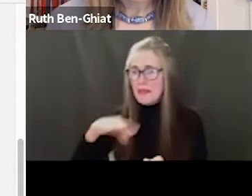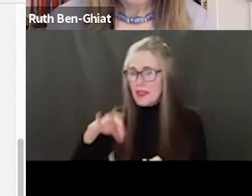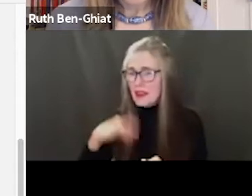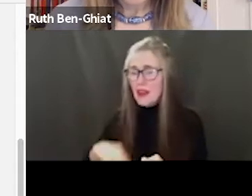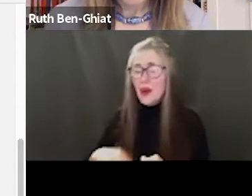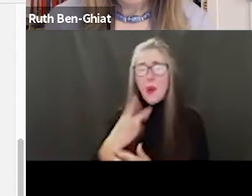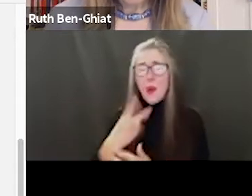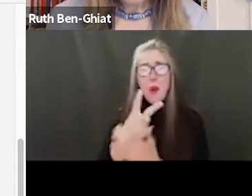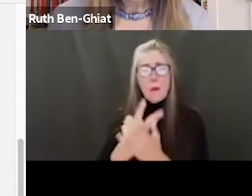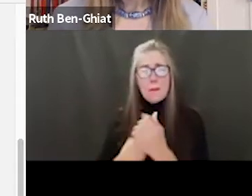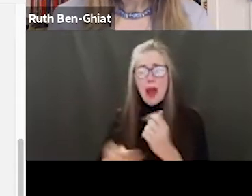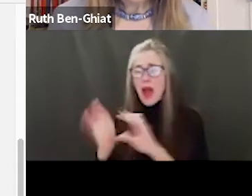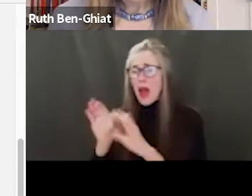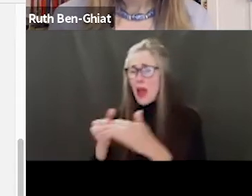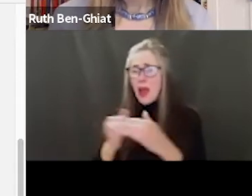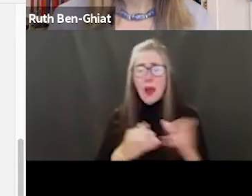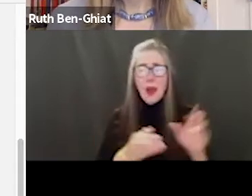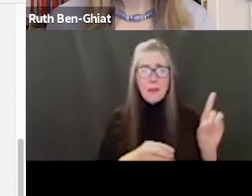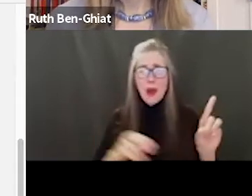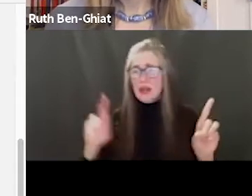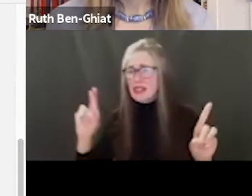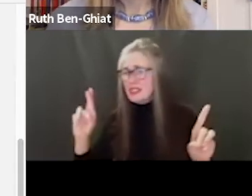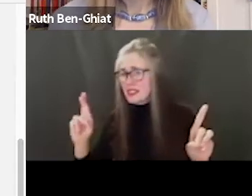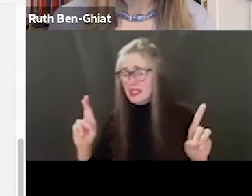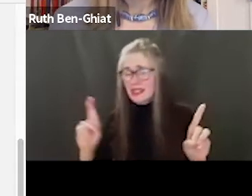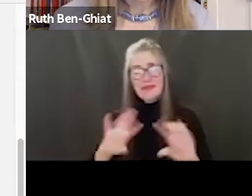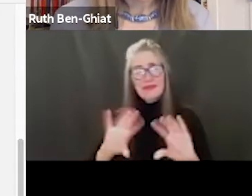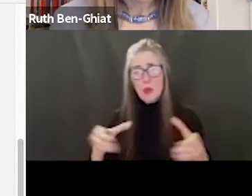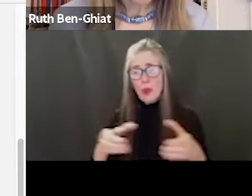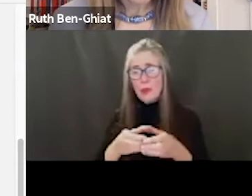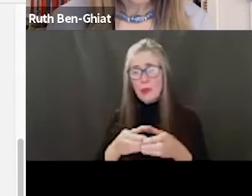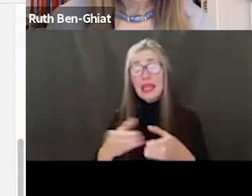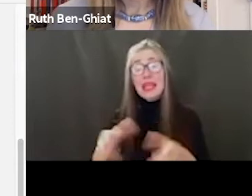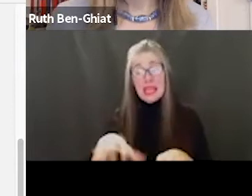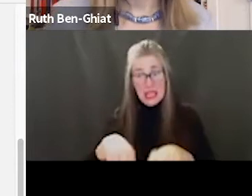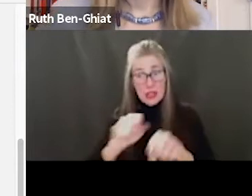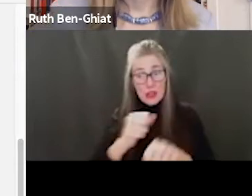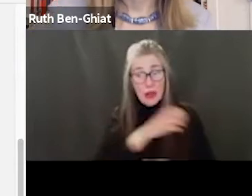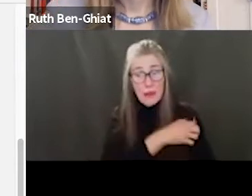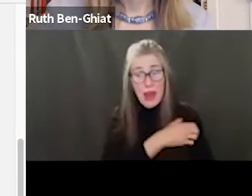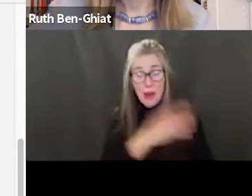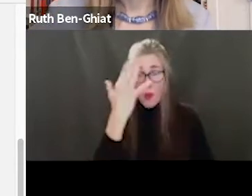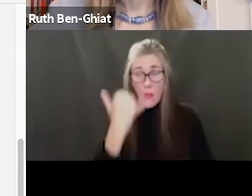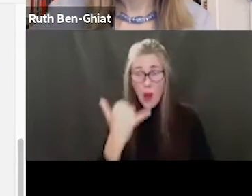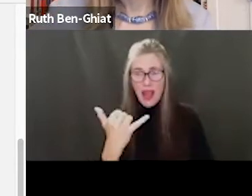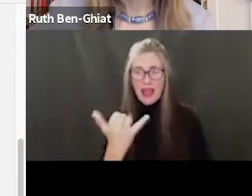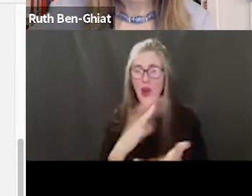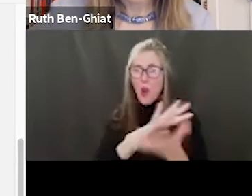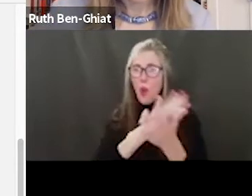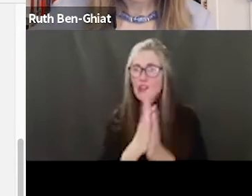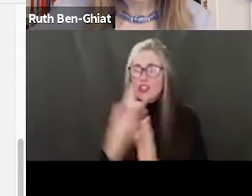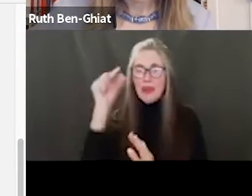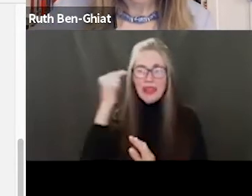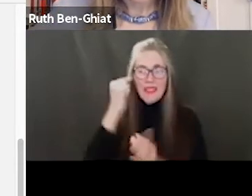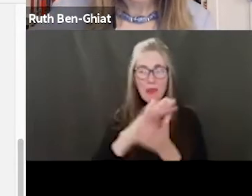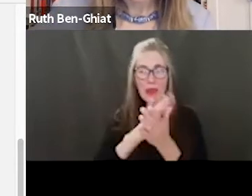bipartisan governance. He was in power for three reasons mainly. One was to turn public office into a money-making machine